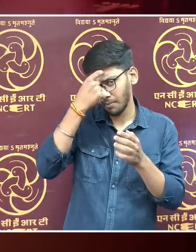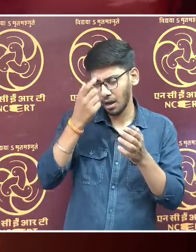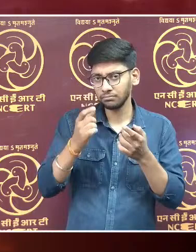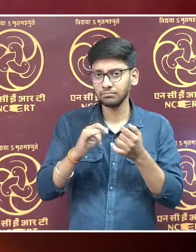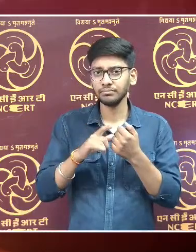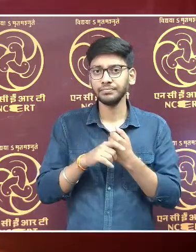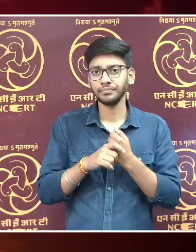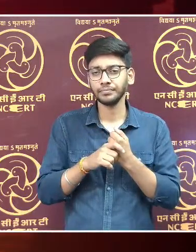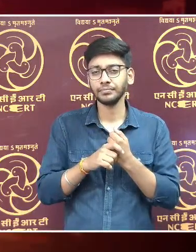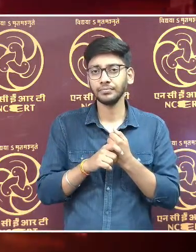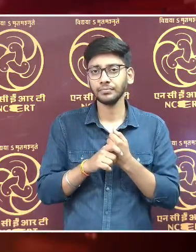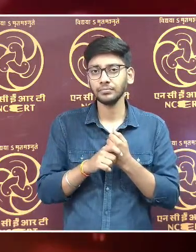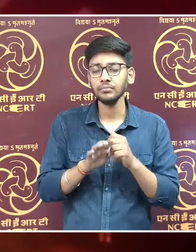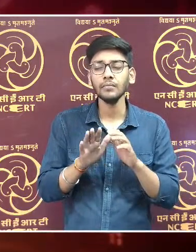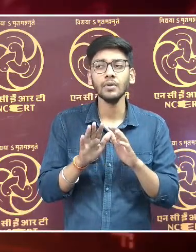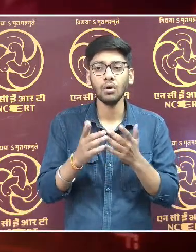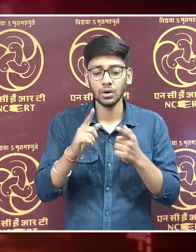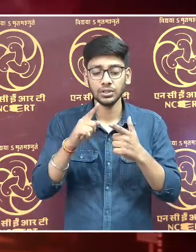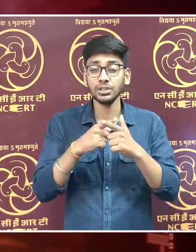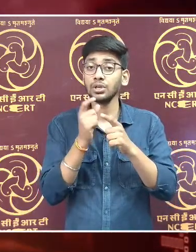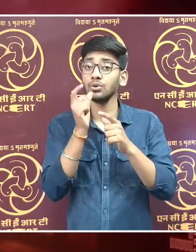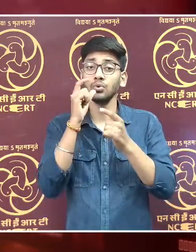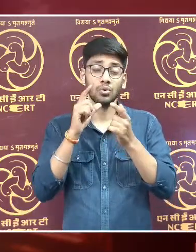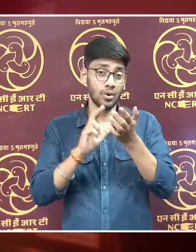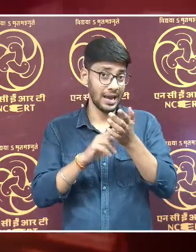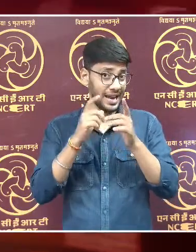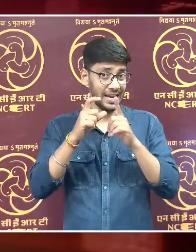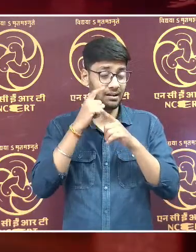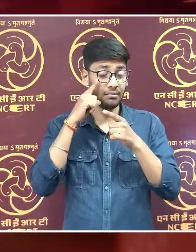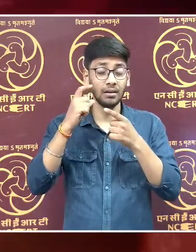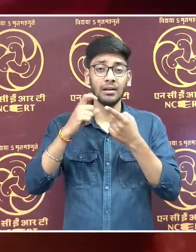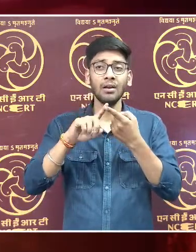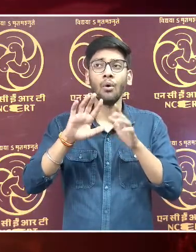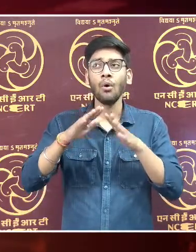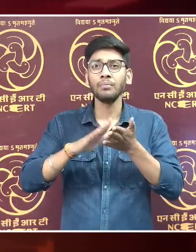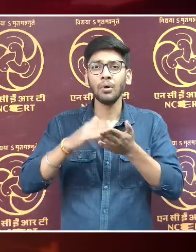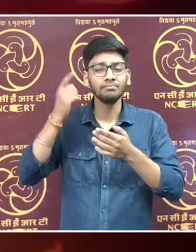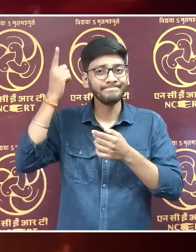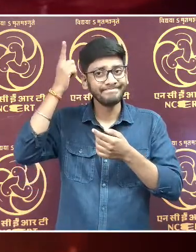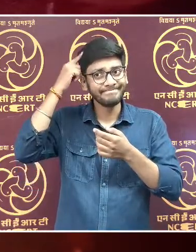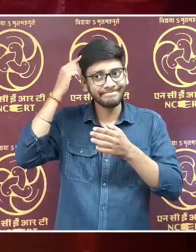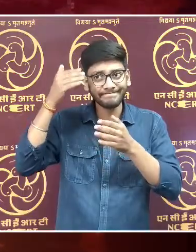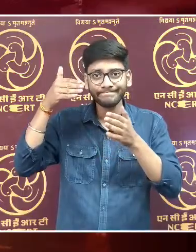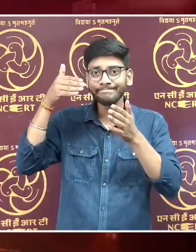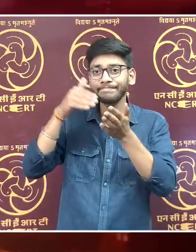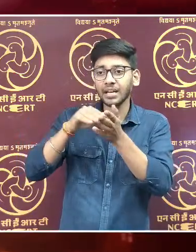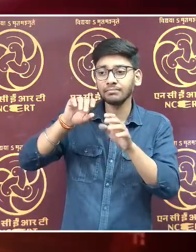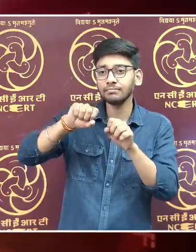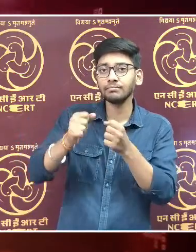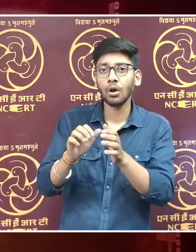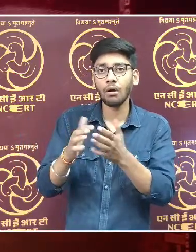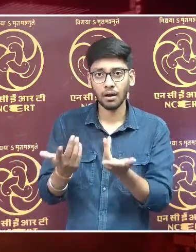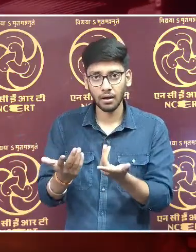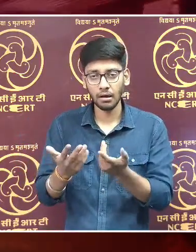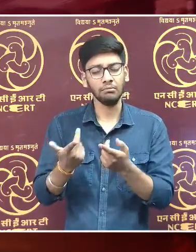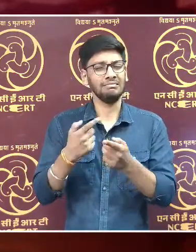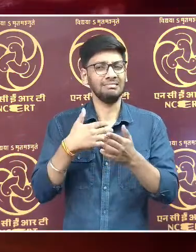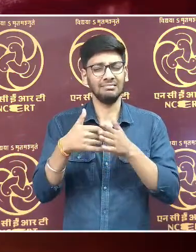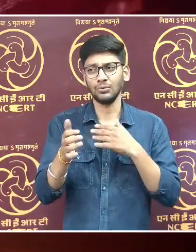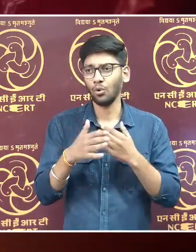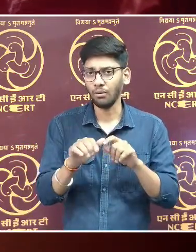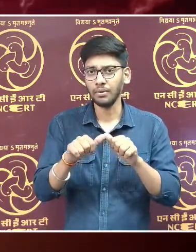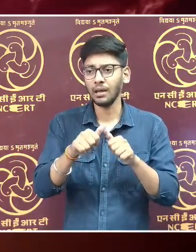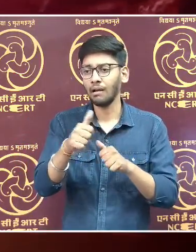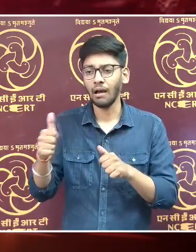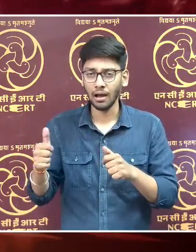oxygen, or any jaundice was there, or there was any trauma, head injury during the delivery time, or any other anomalies